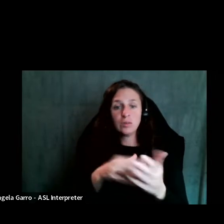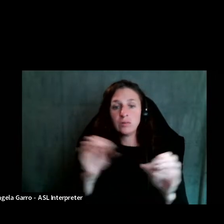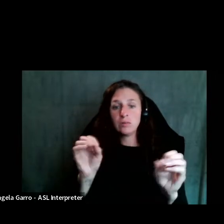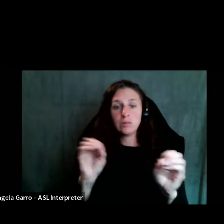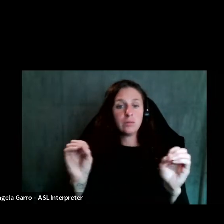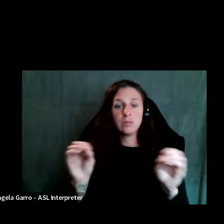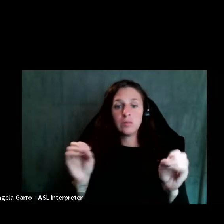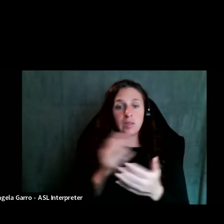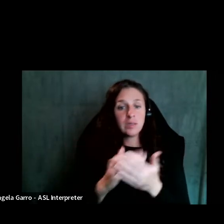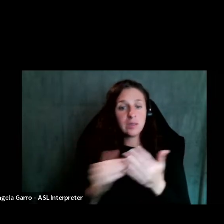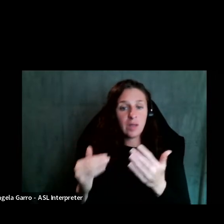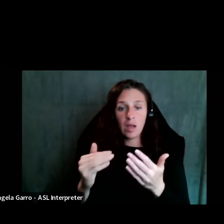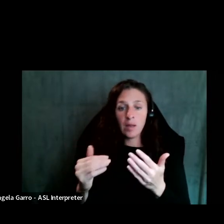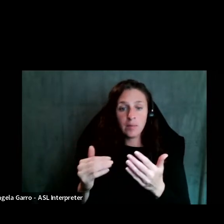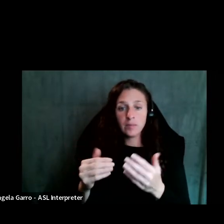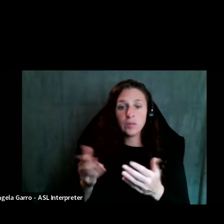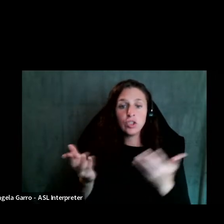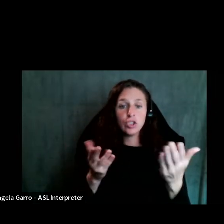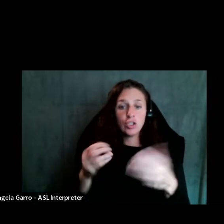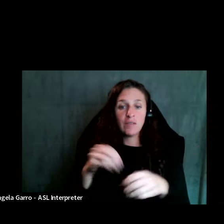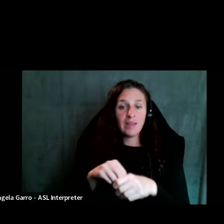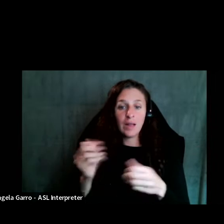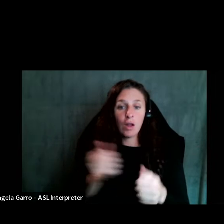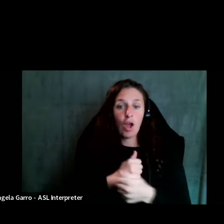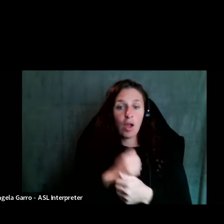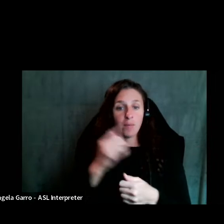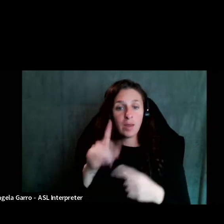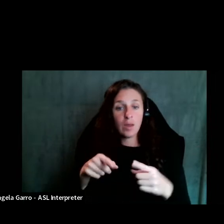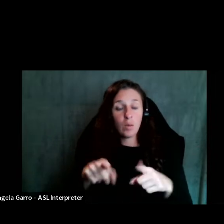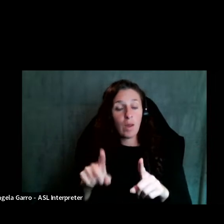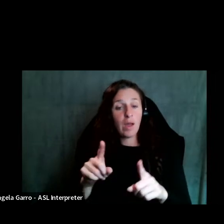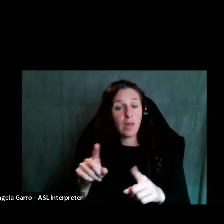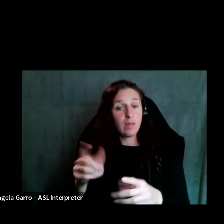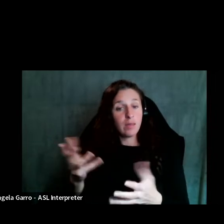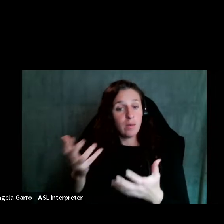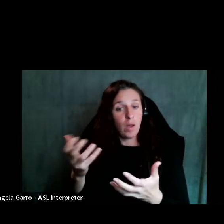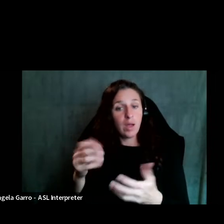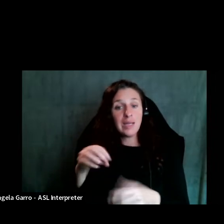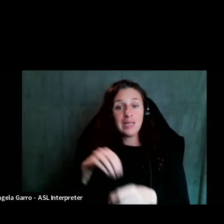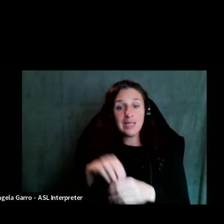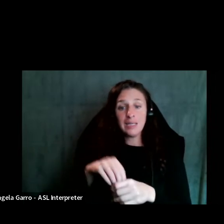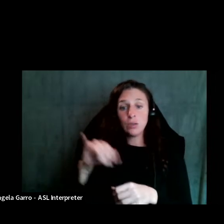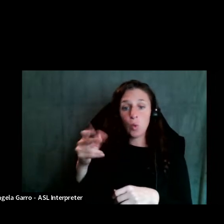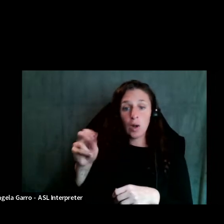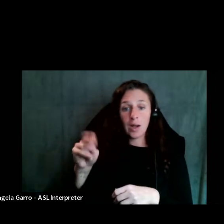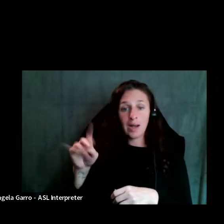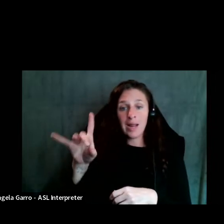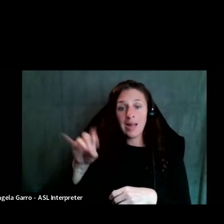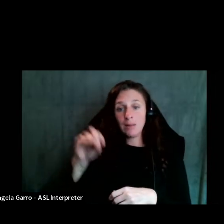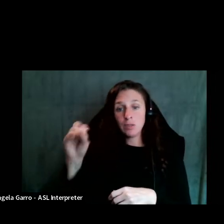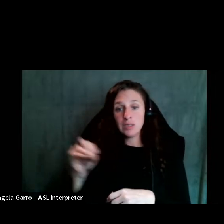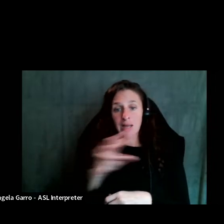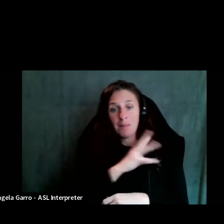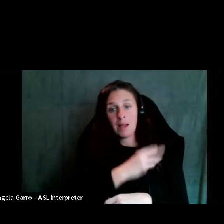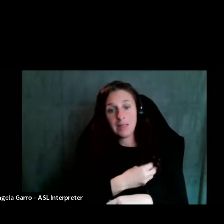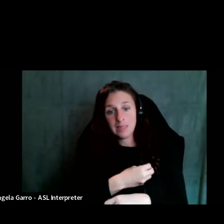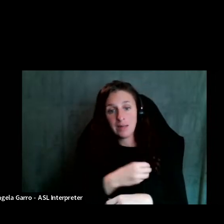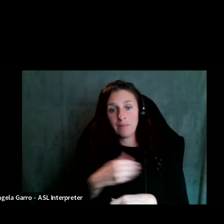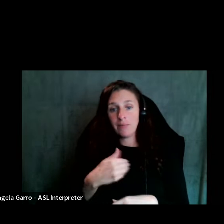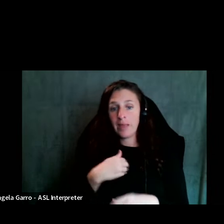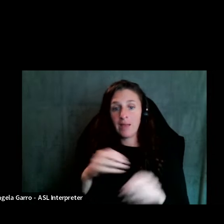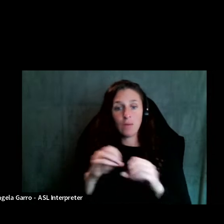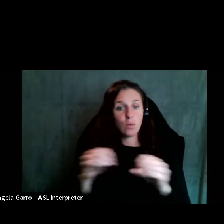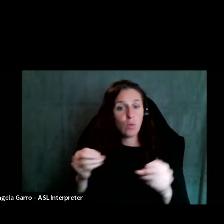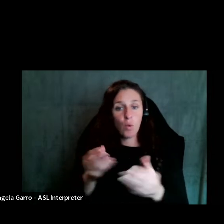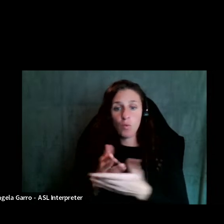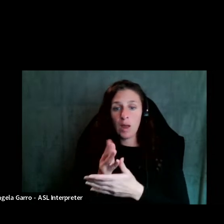them even serve in the army if they choose to. While in Jordan, there are 80% Palestinians and they have no right whatsoever